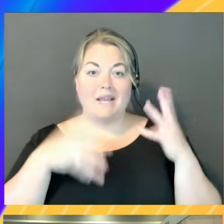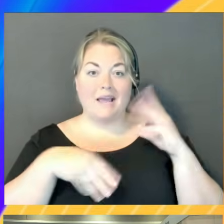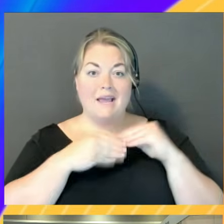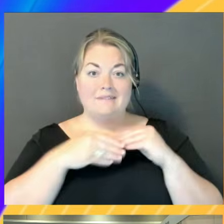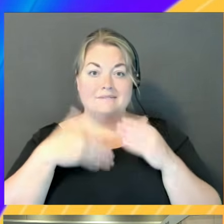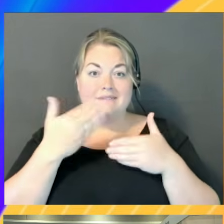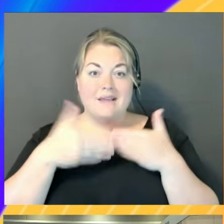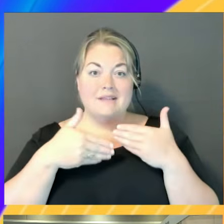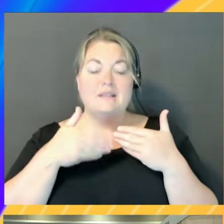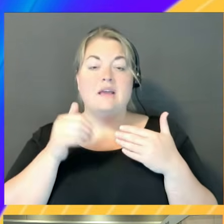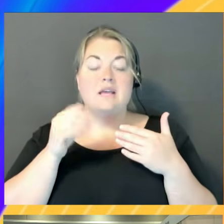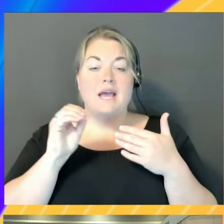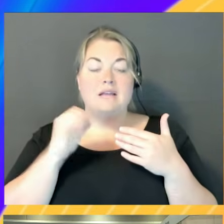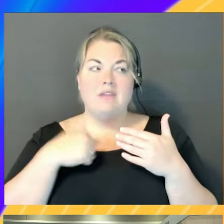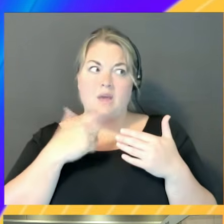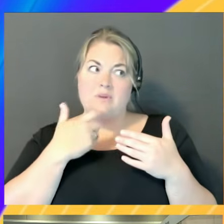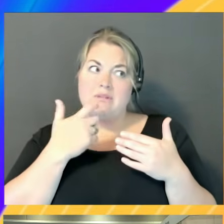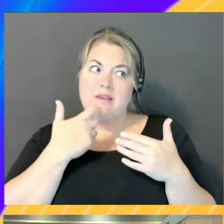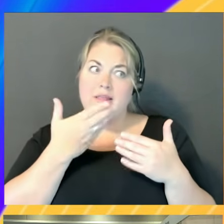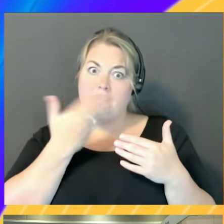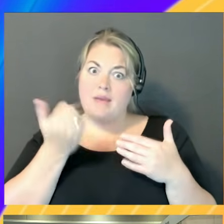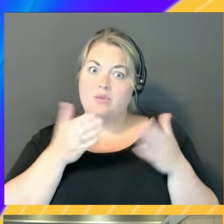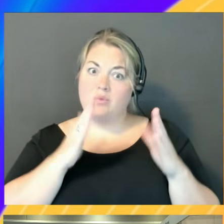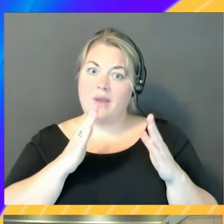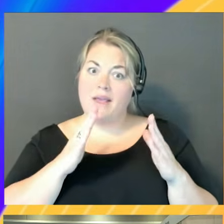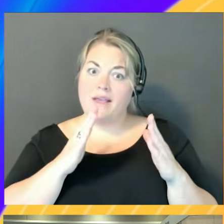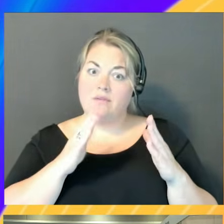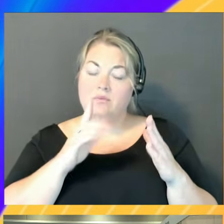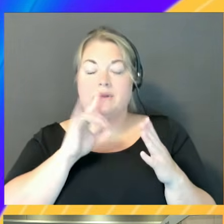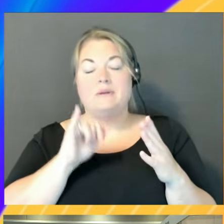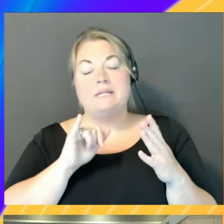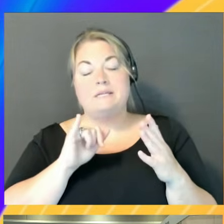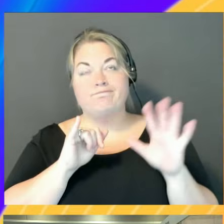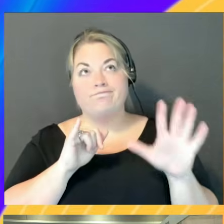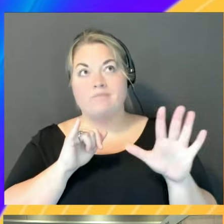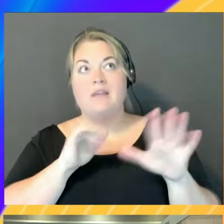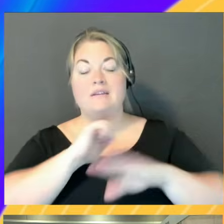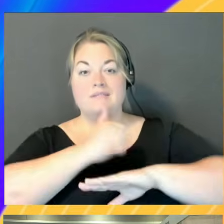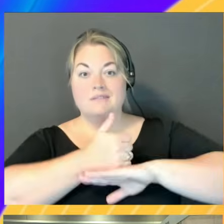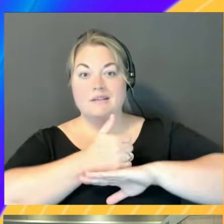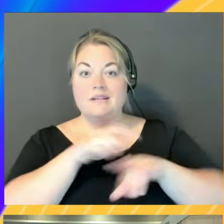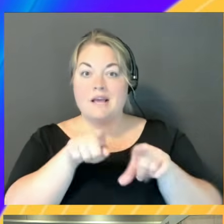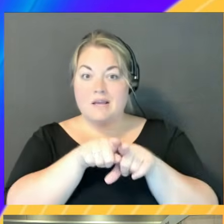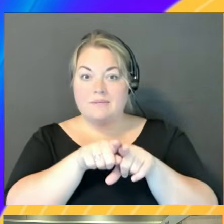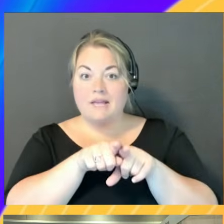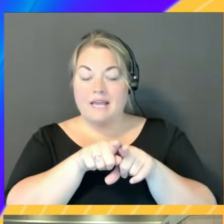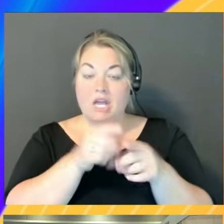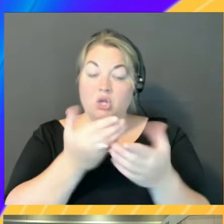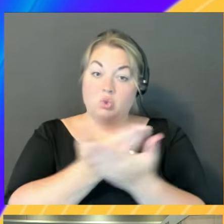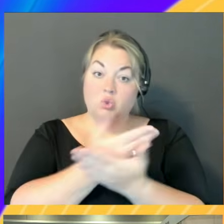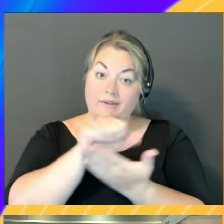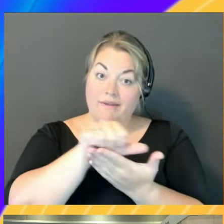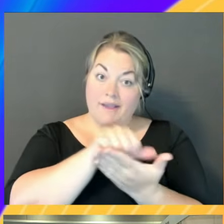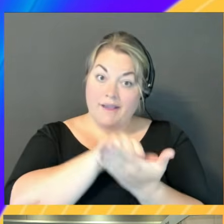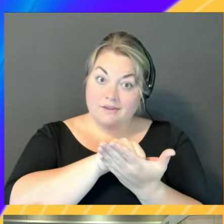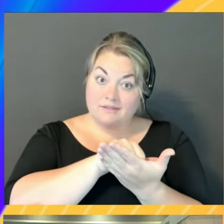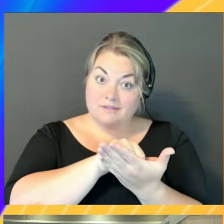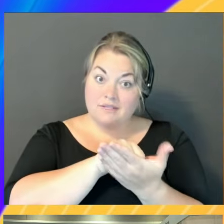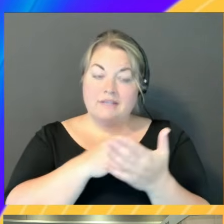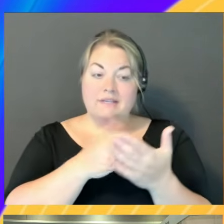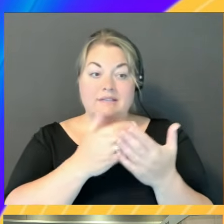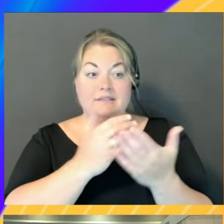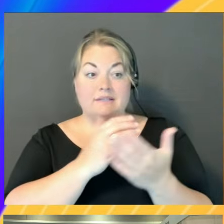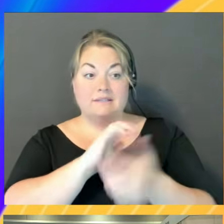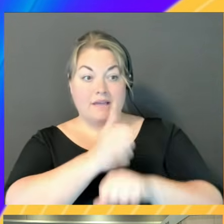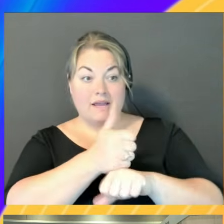say the best way to do this is just set up a new account, set up set up